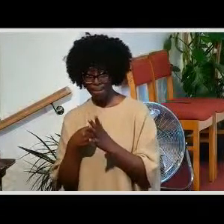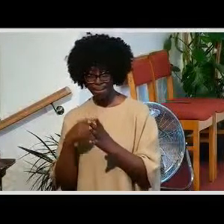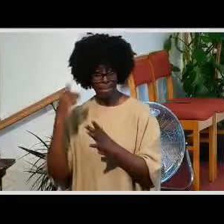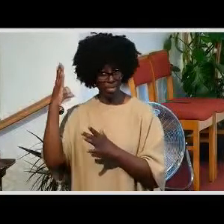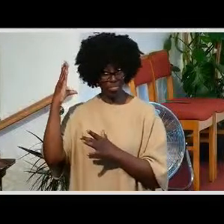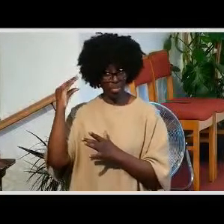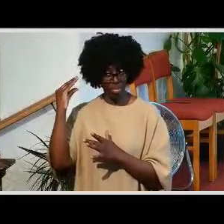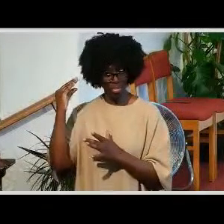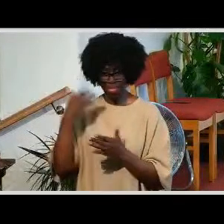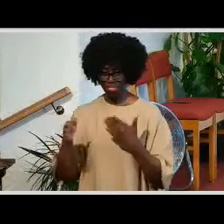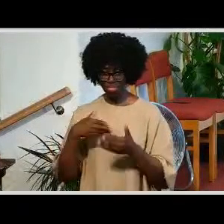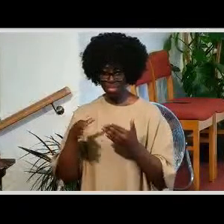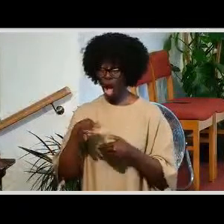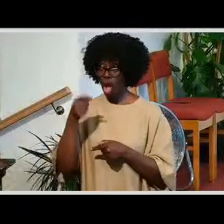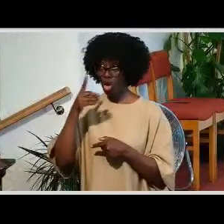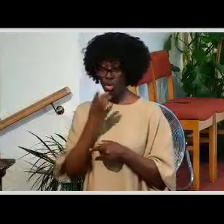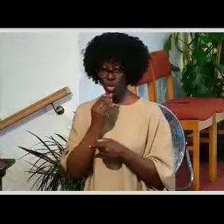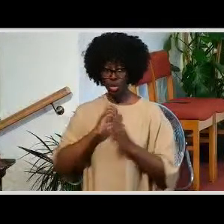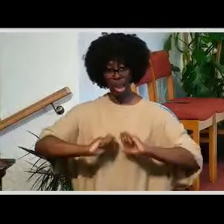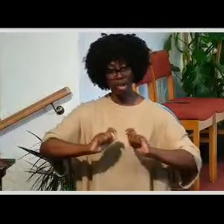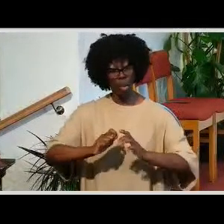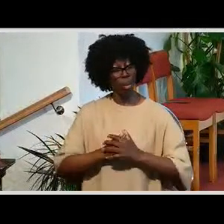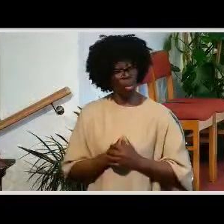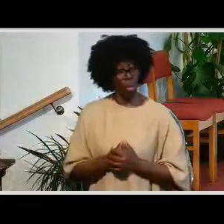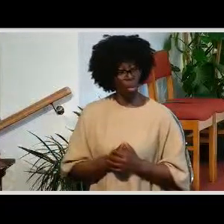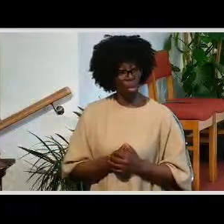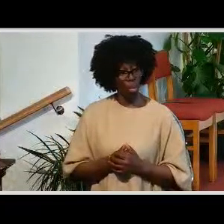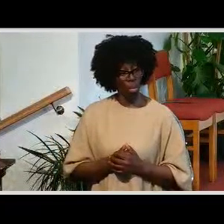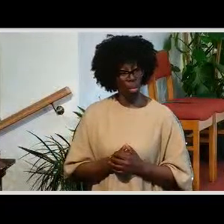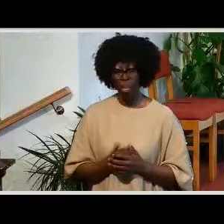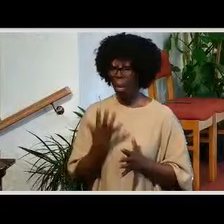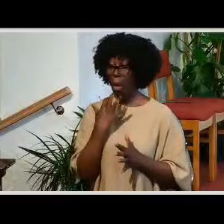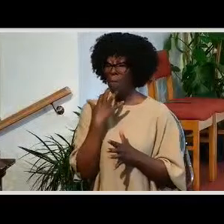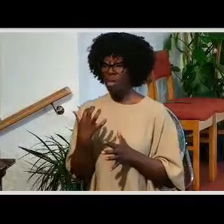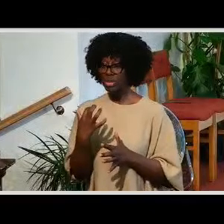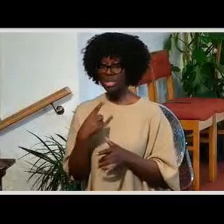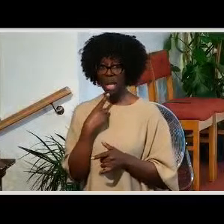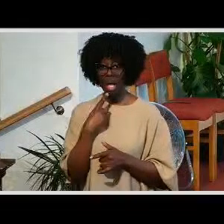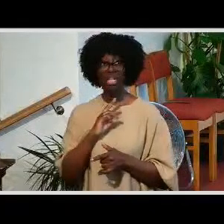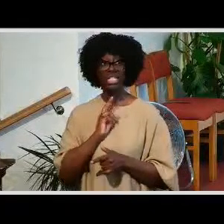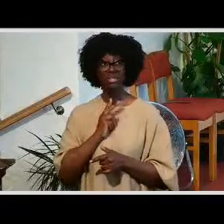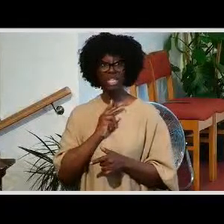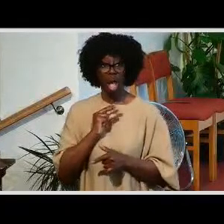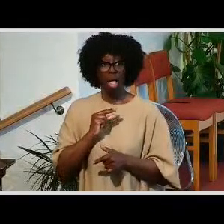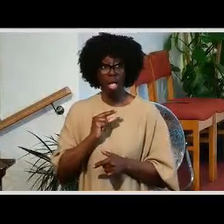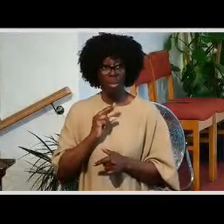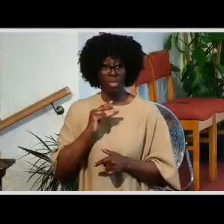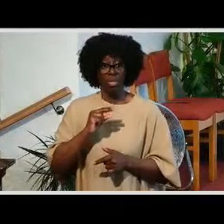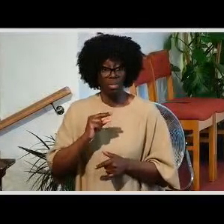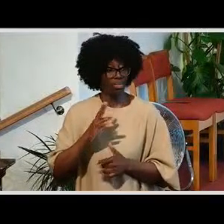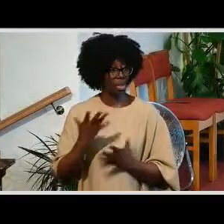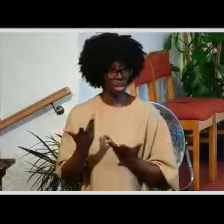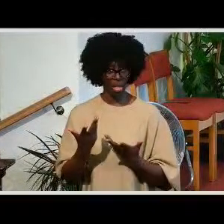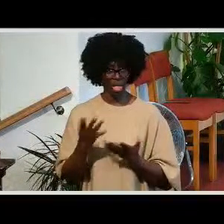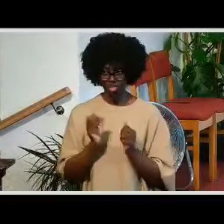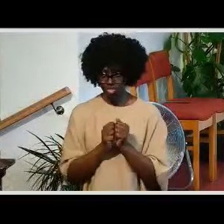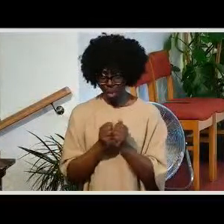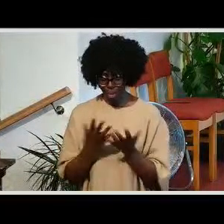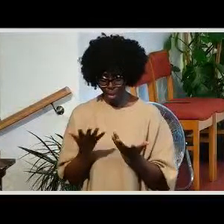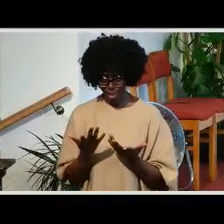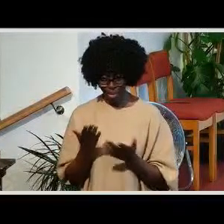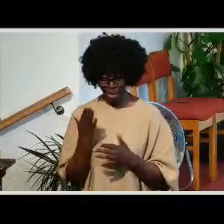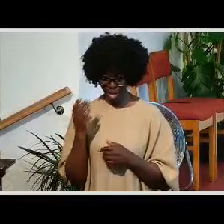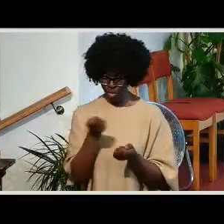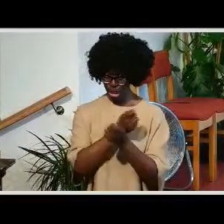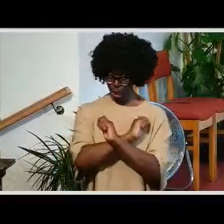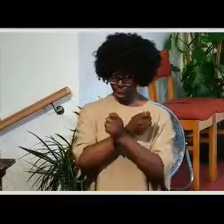God still used him. Moses had a stutter. Remember, Moses went to the University of Egypt, so